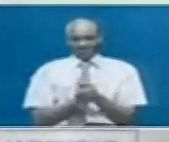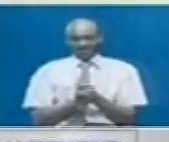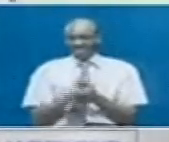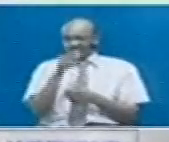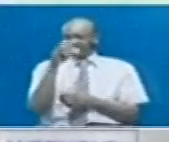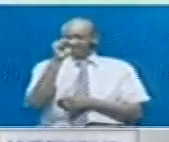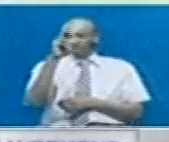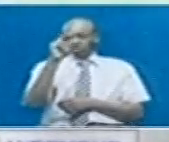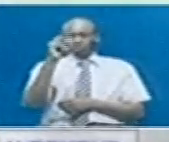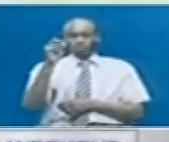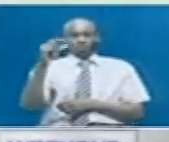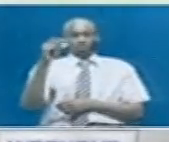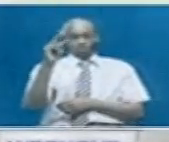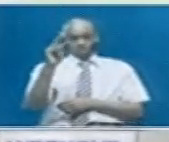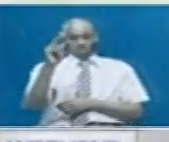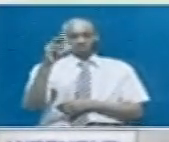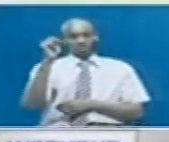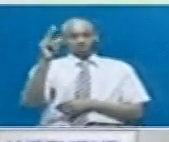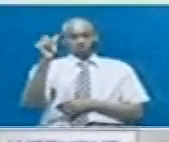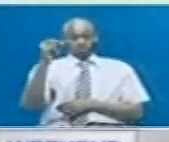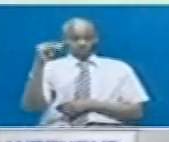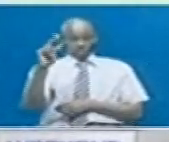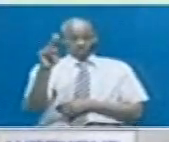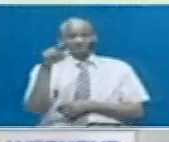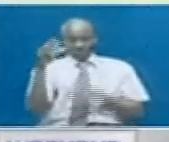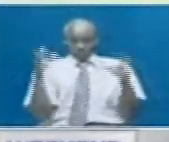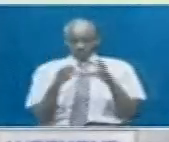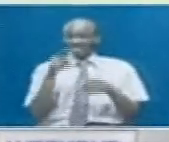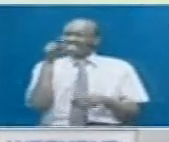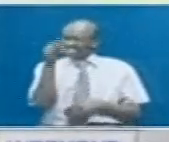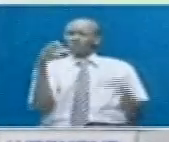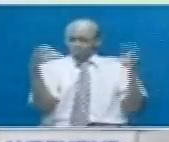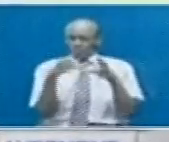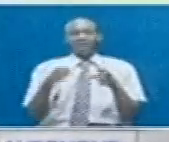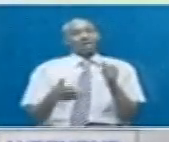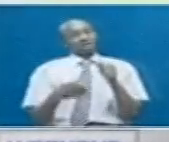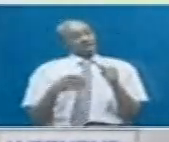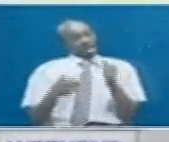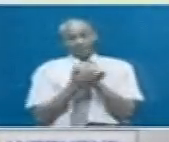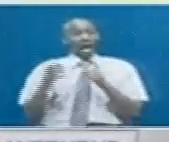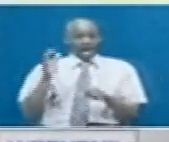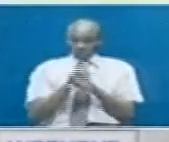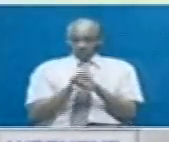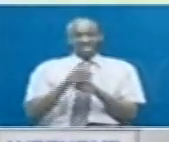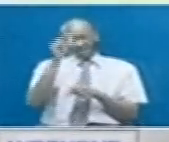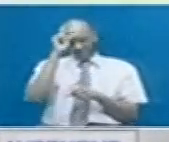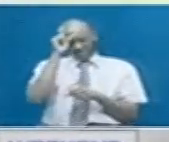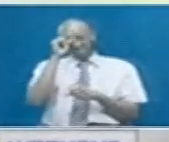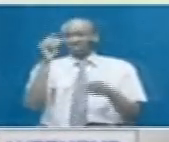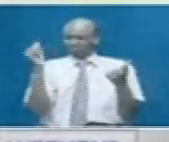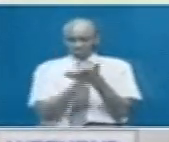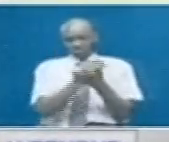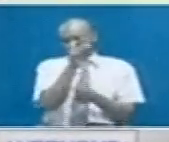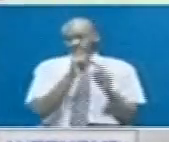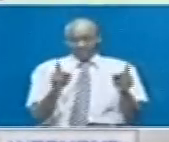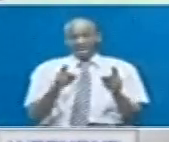sungu, tasa sema serikali isiingilie sababu sungu sungu inatusaidia sana. Mambo ya tuseme mambo kama wizi na